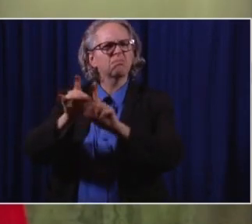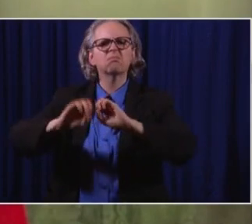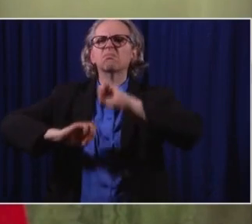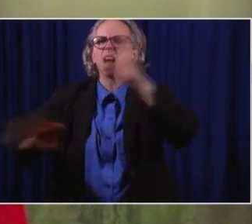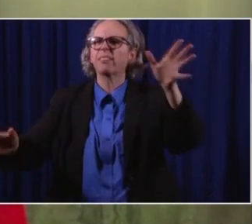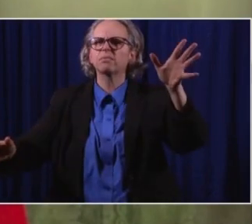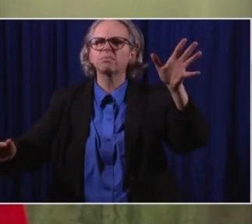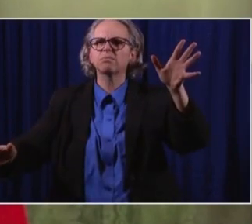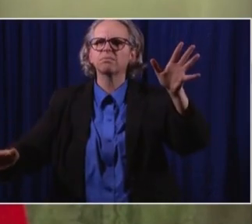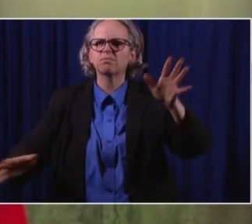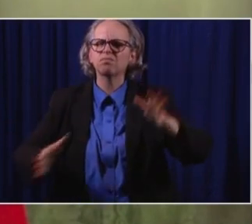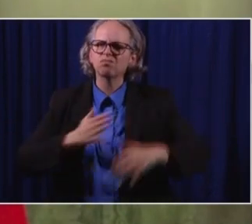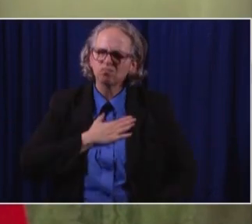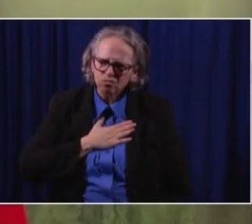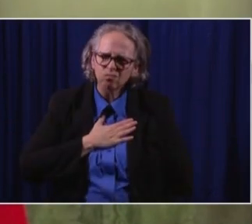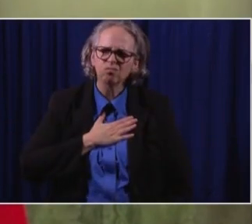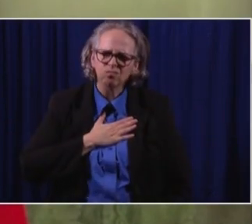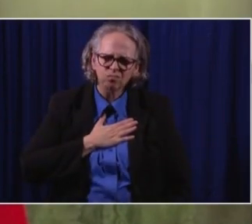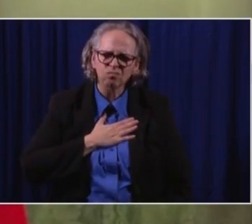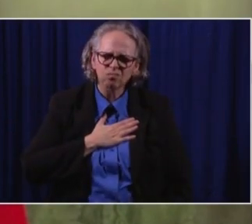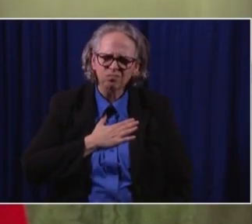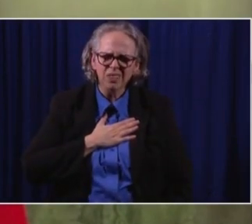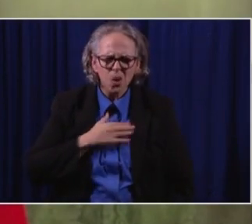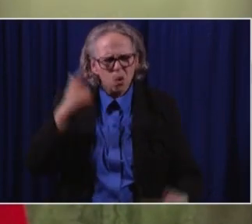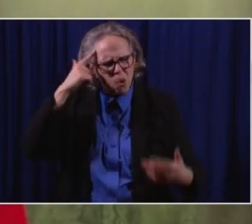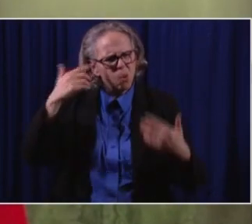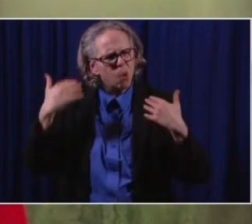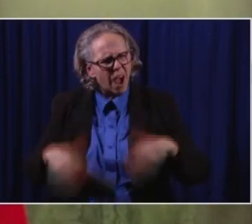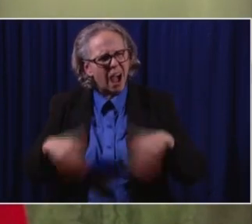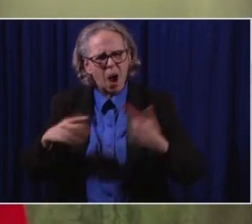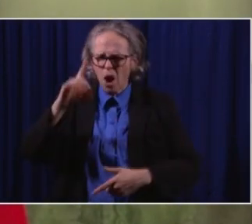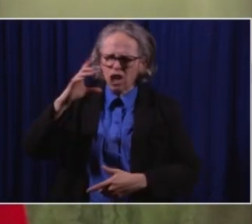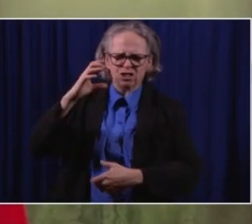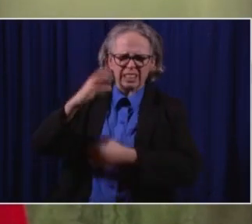100 years ago, back to today,